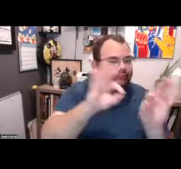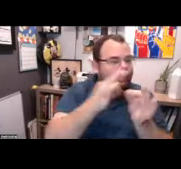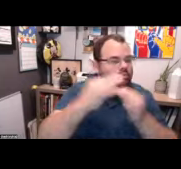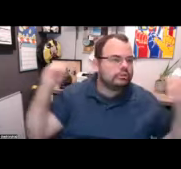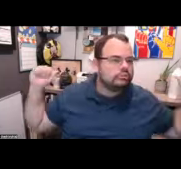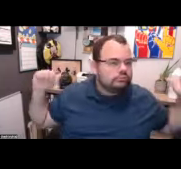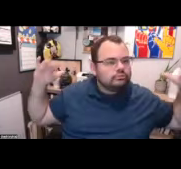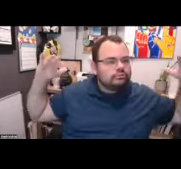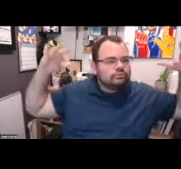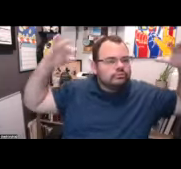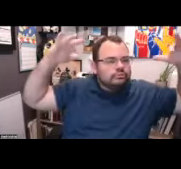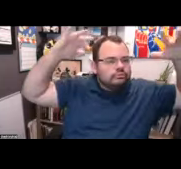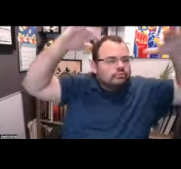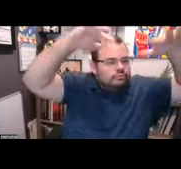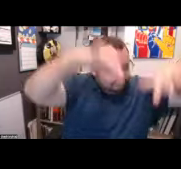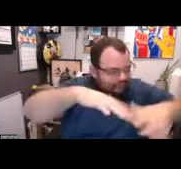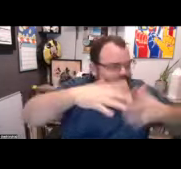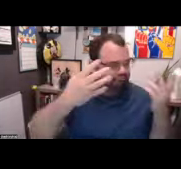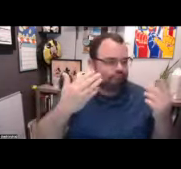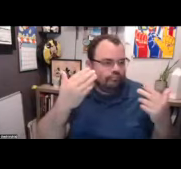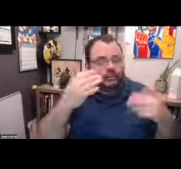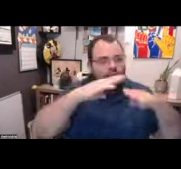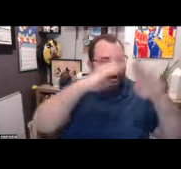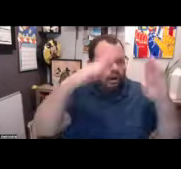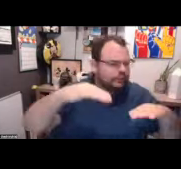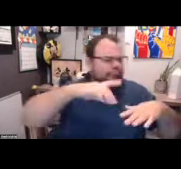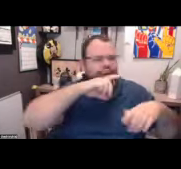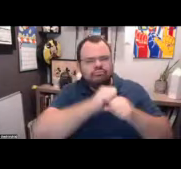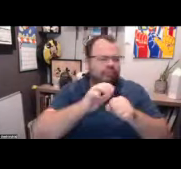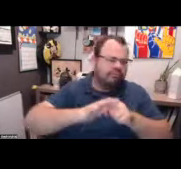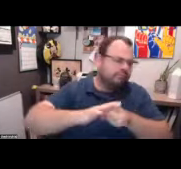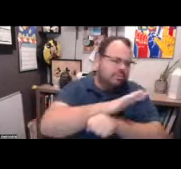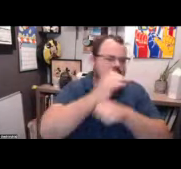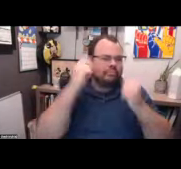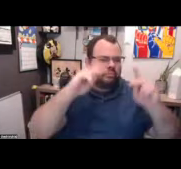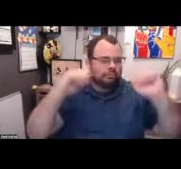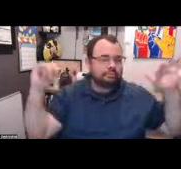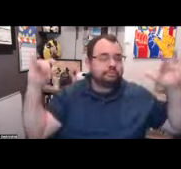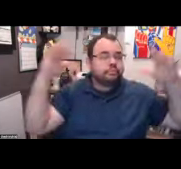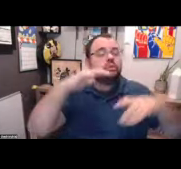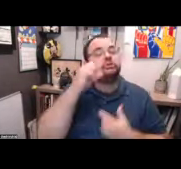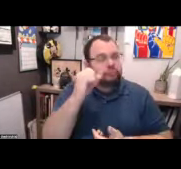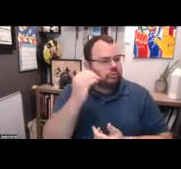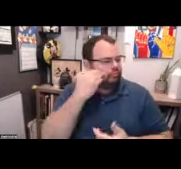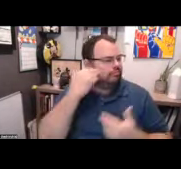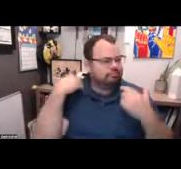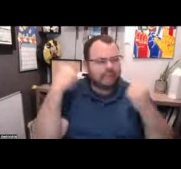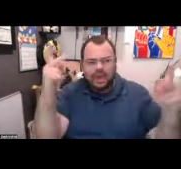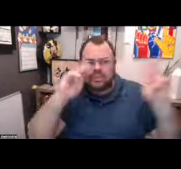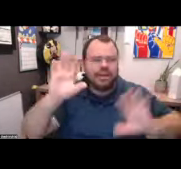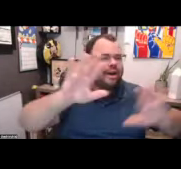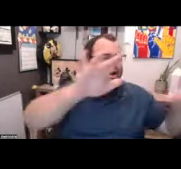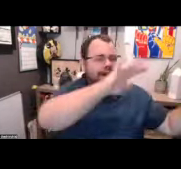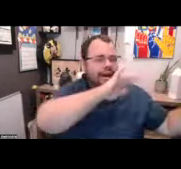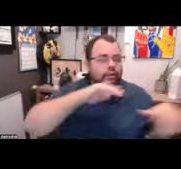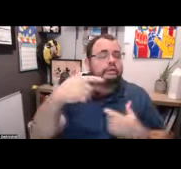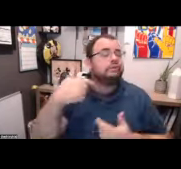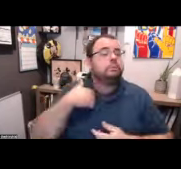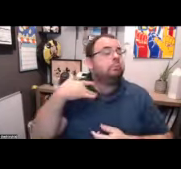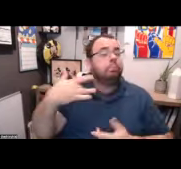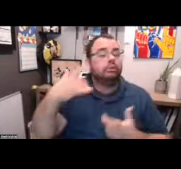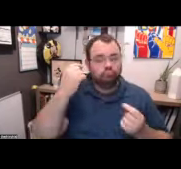So on Christmas Day, families come together, in the gathering in the house, and it's just full of people.